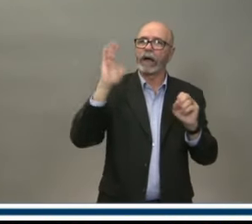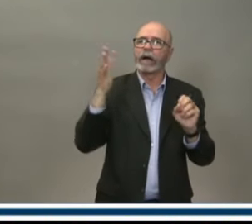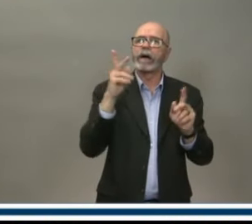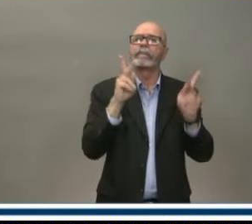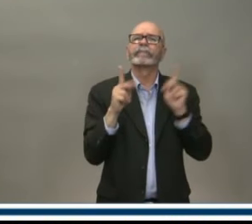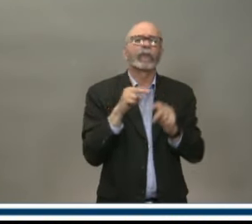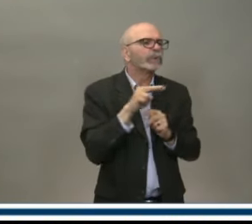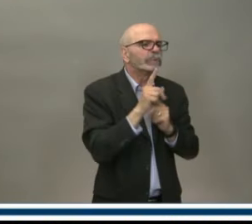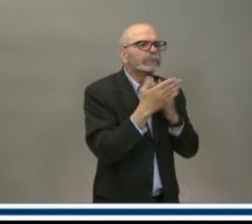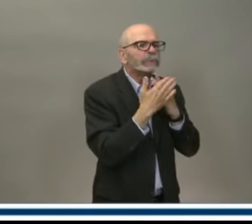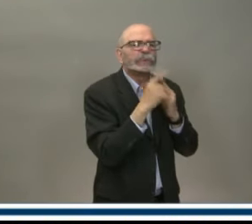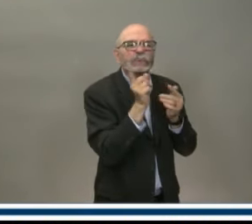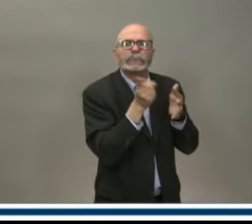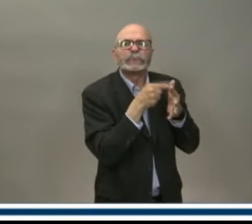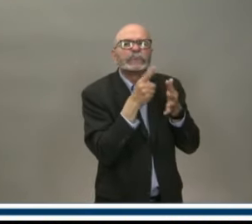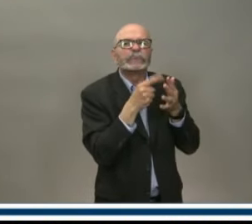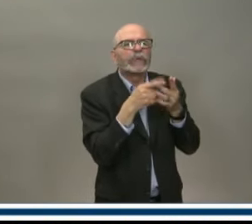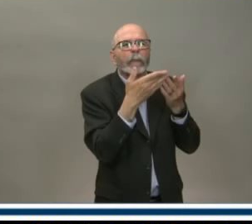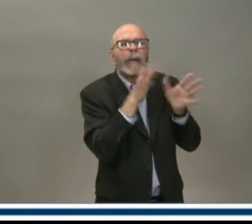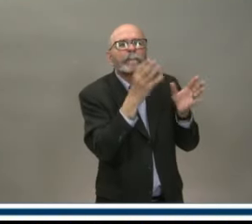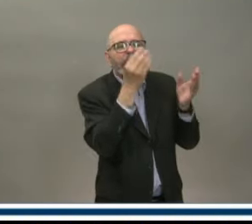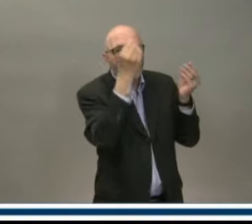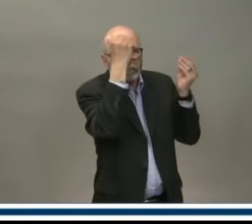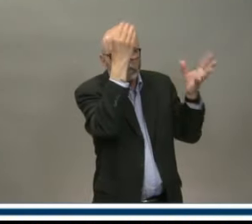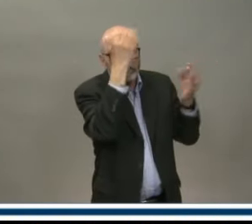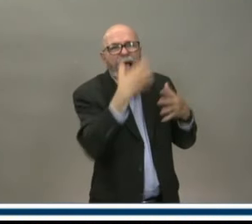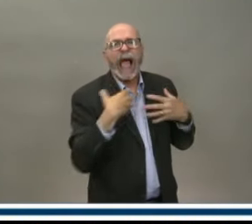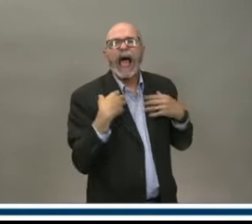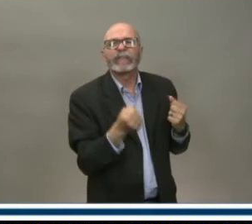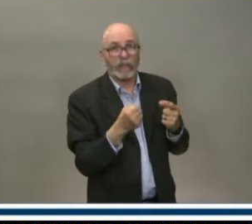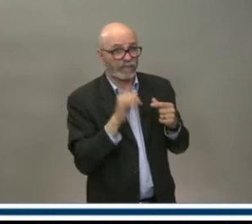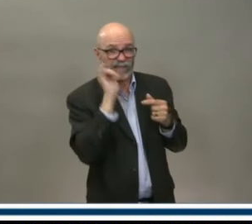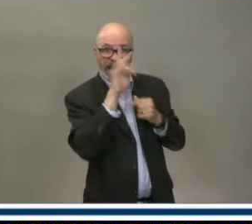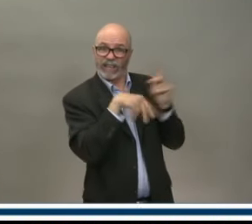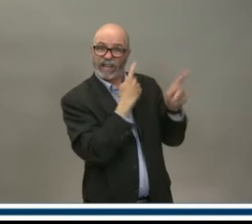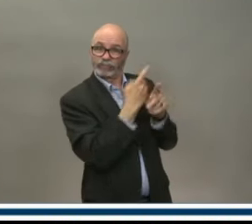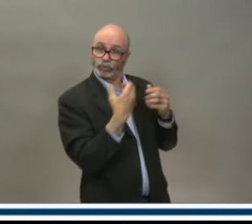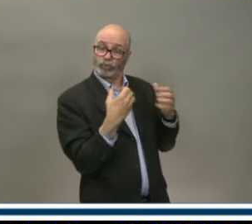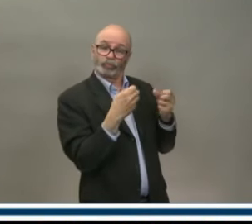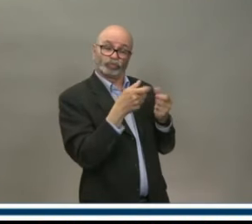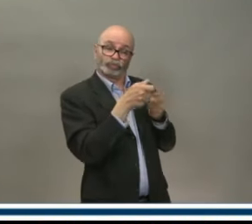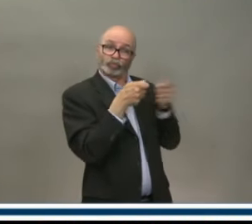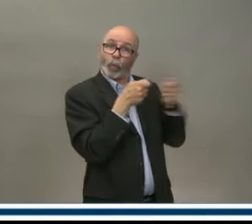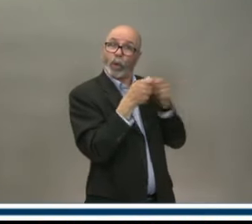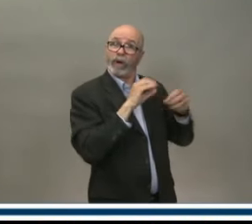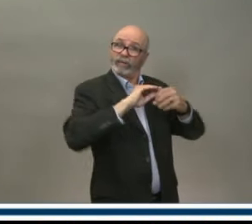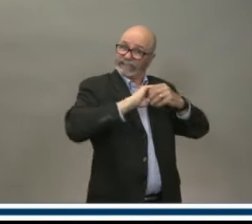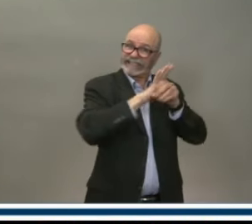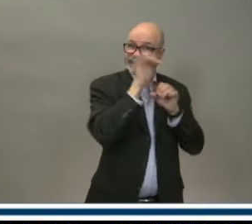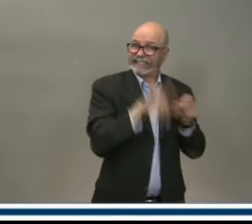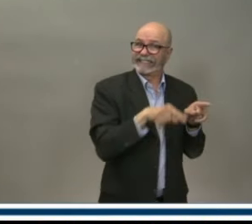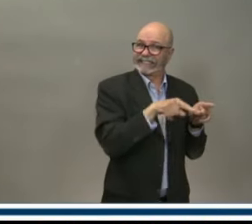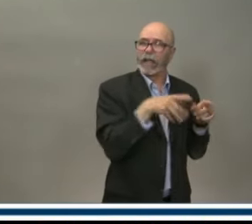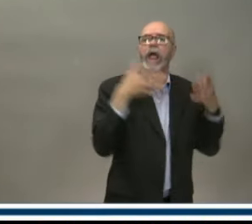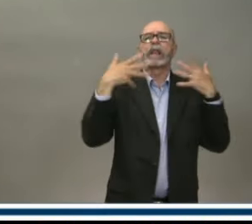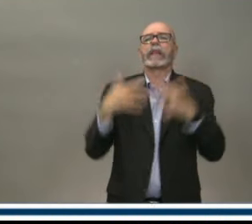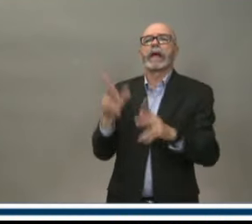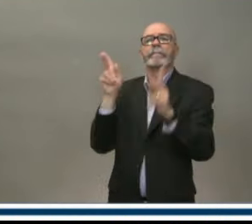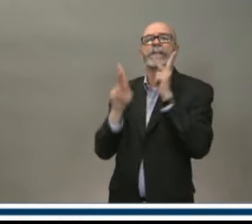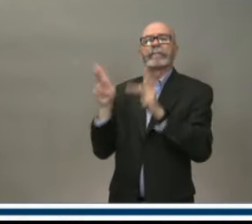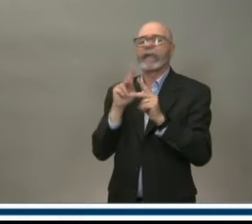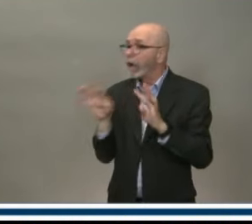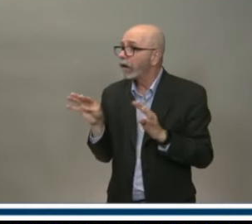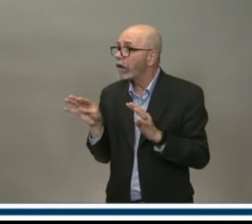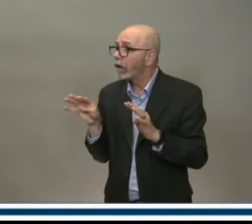to continue to make sure that we can control the spread of this virus and allow Nova Scotians to begin to become mobile around our province